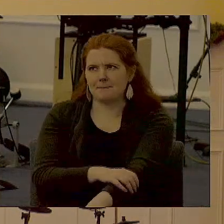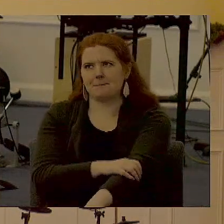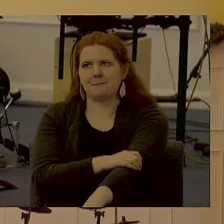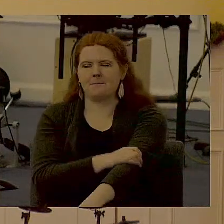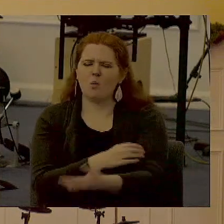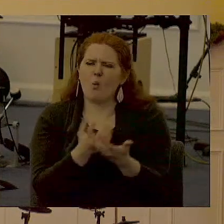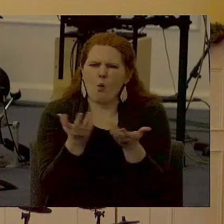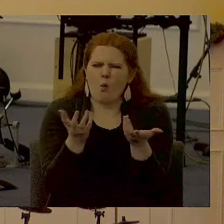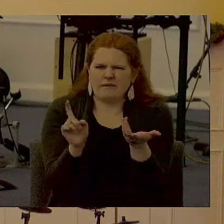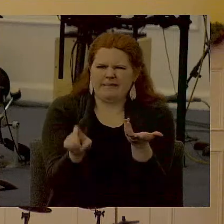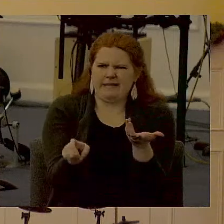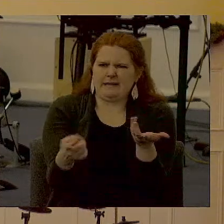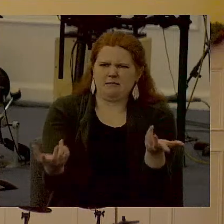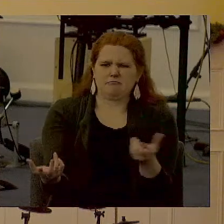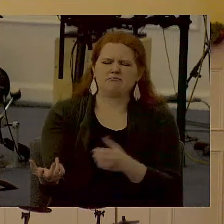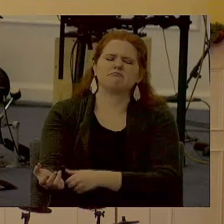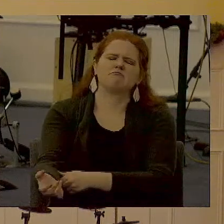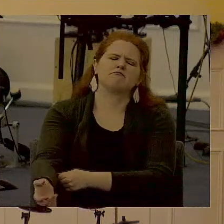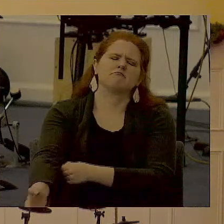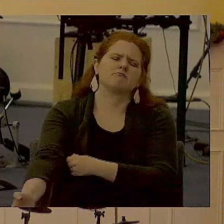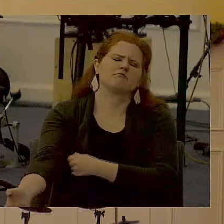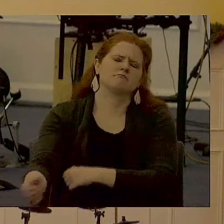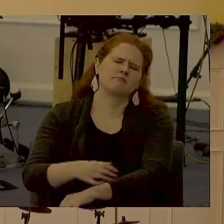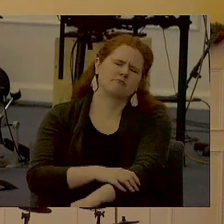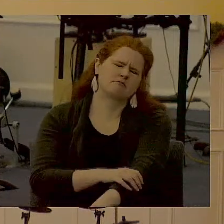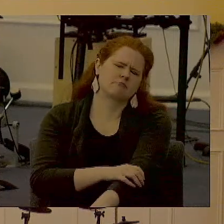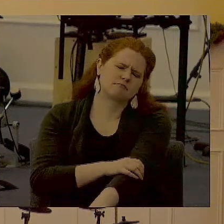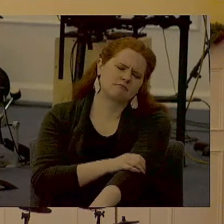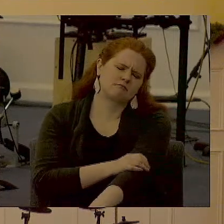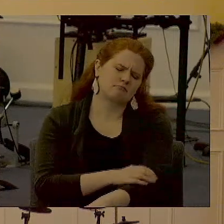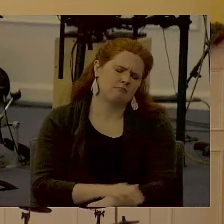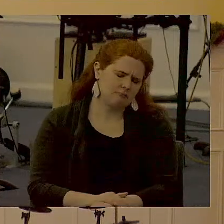What do they need? Now, let's be honest.